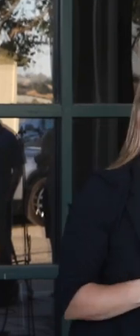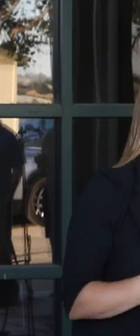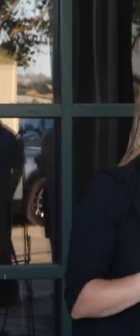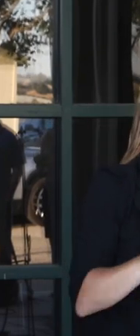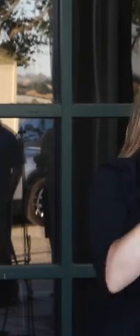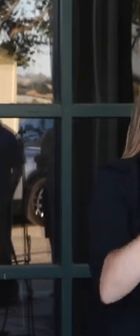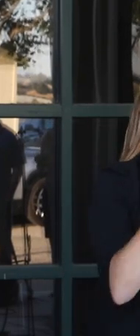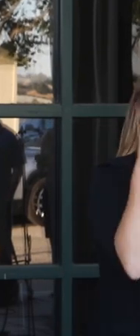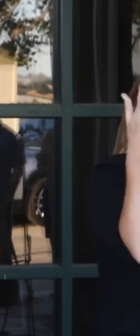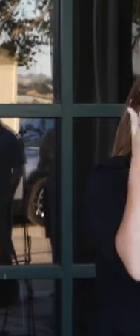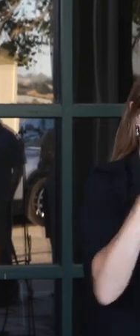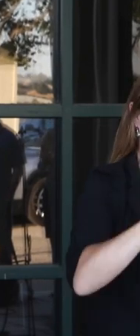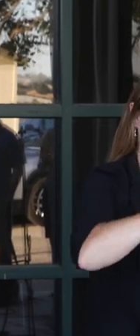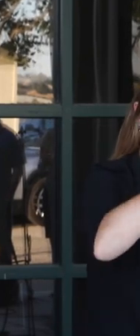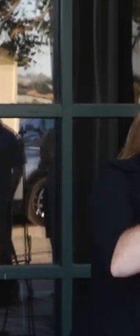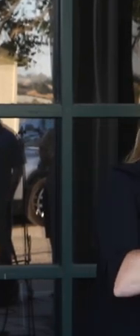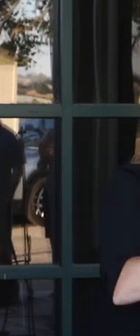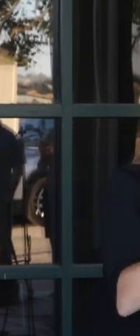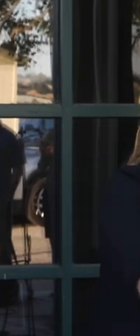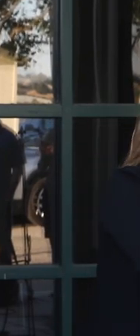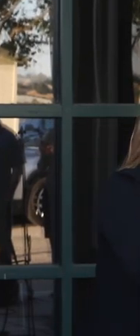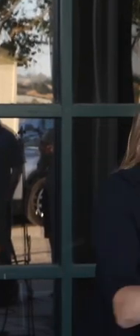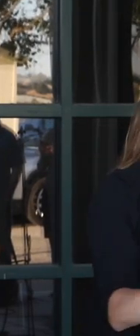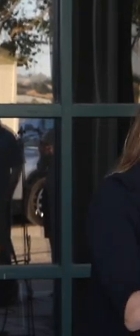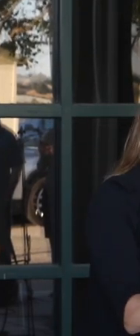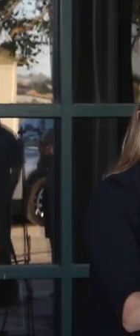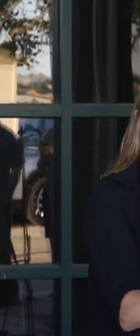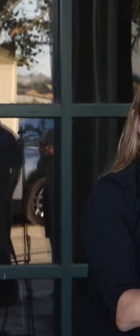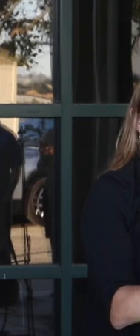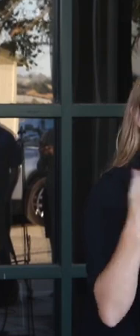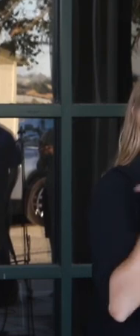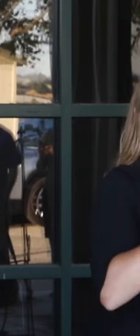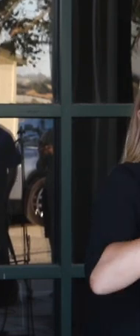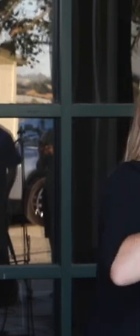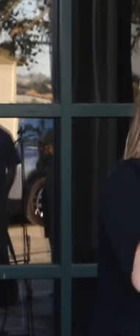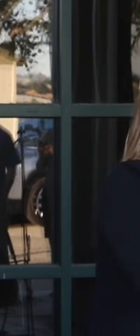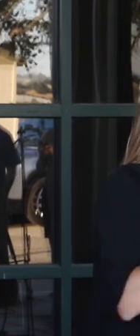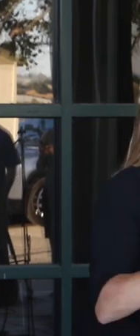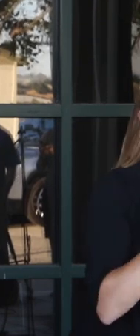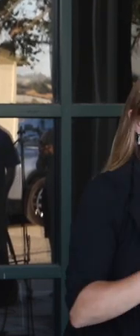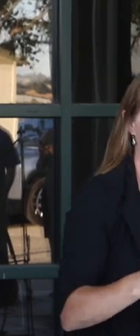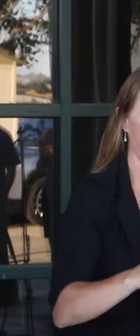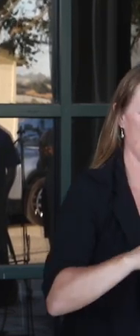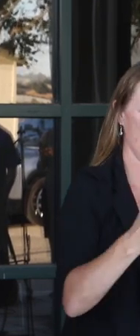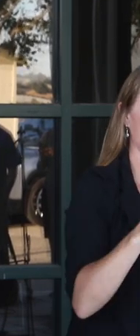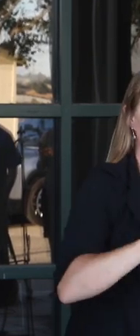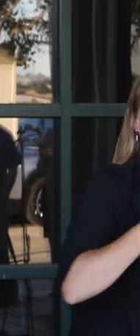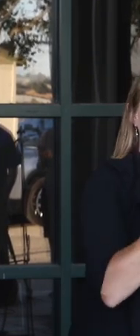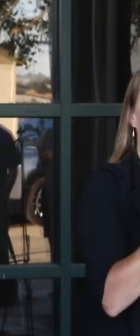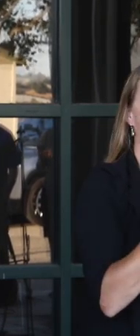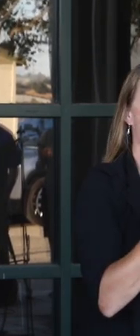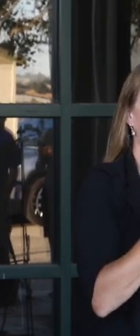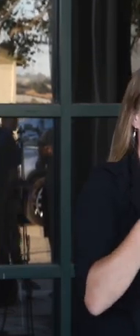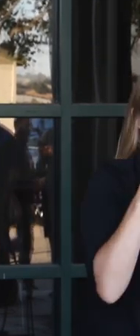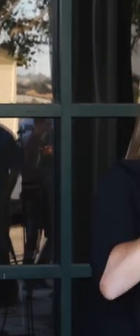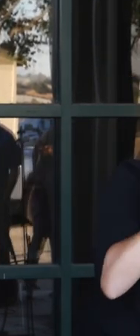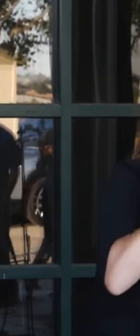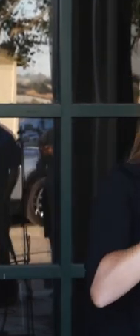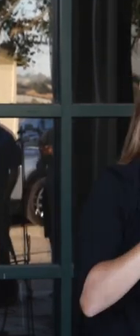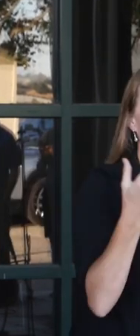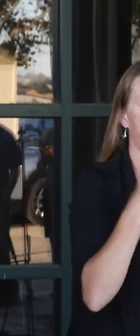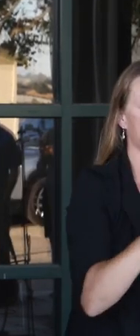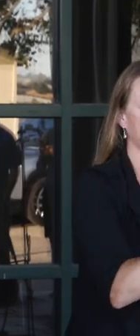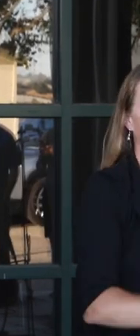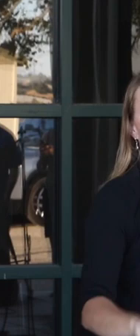After we were all in place and began to implement a plan to begin a safe search, the suspect came out of